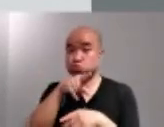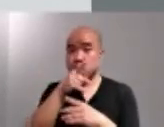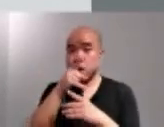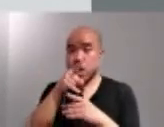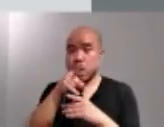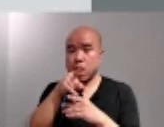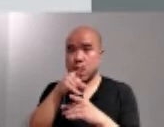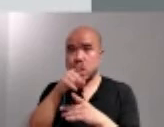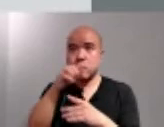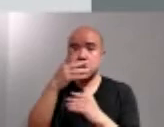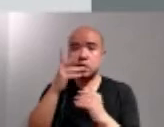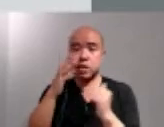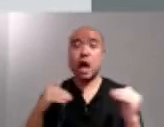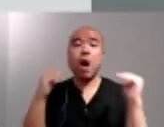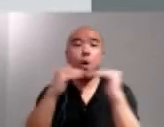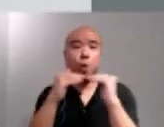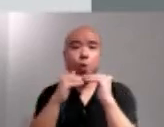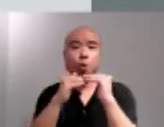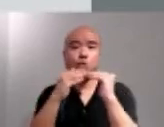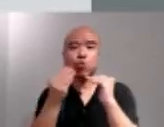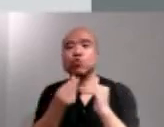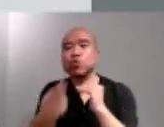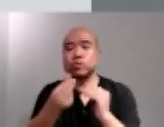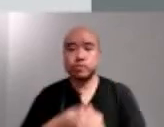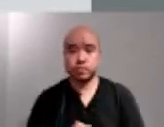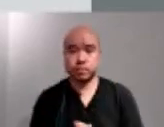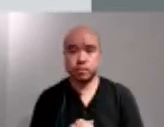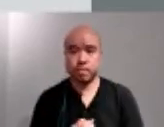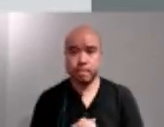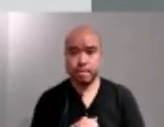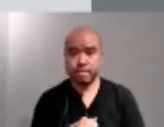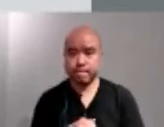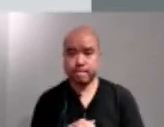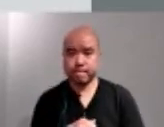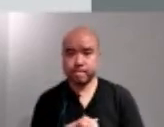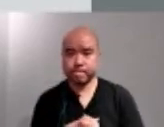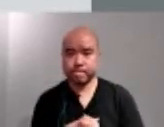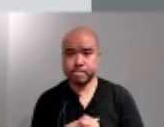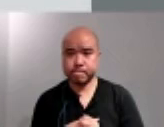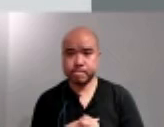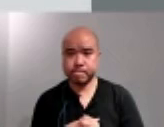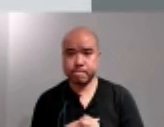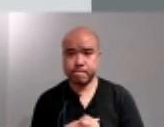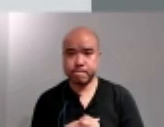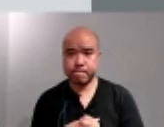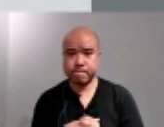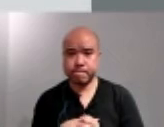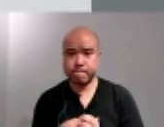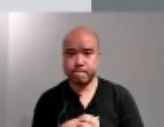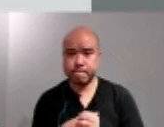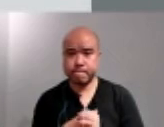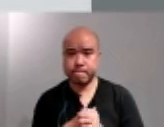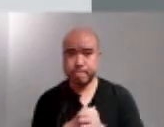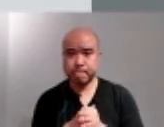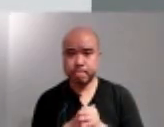the organizations. To do this, it is necessary for the management to constantly remind the working group of